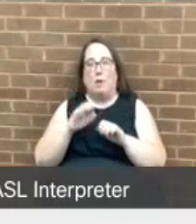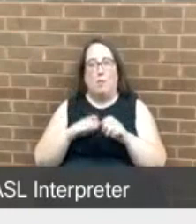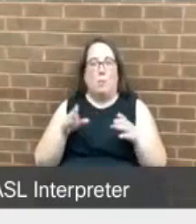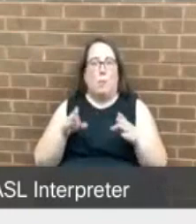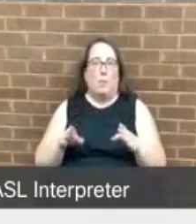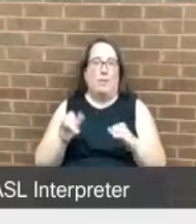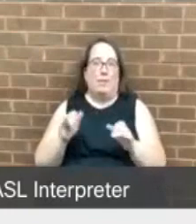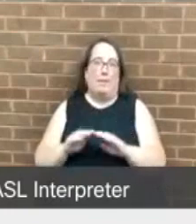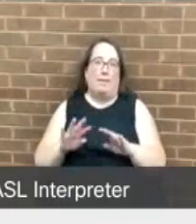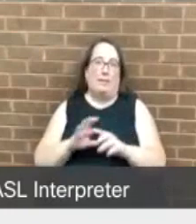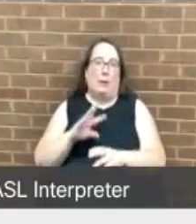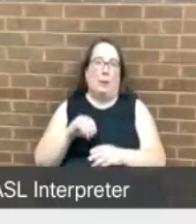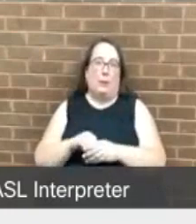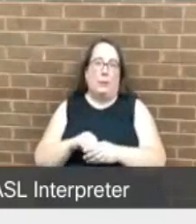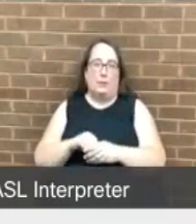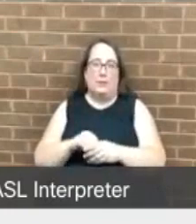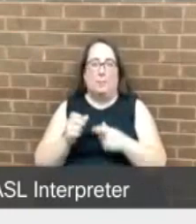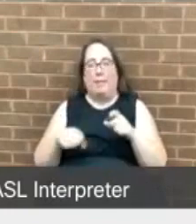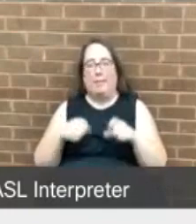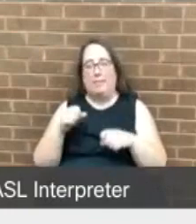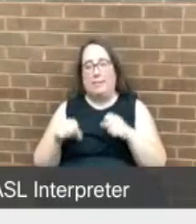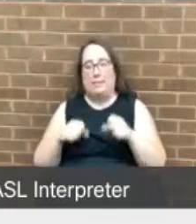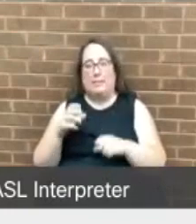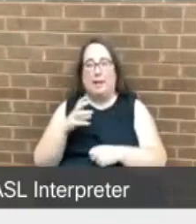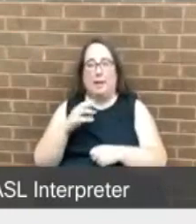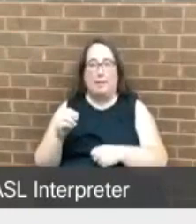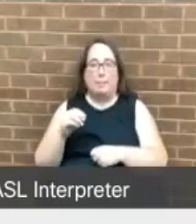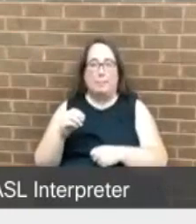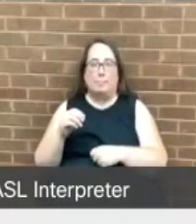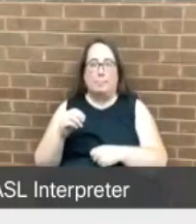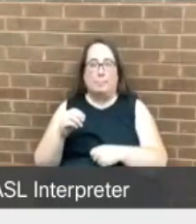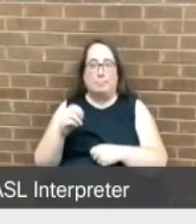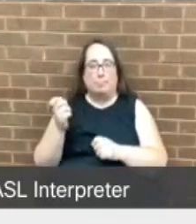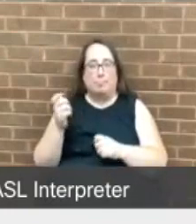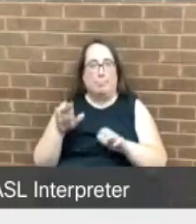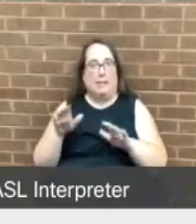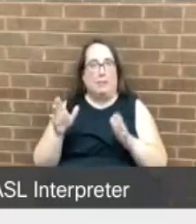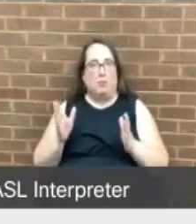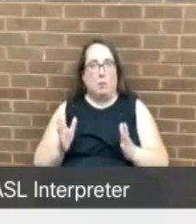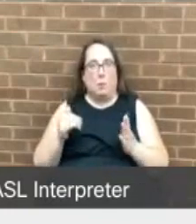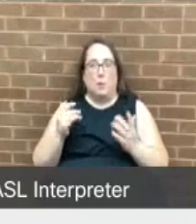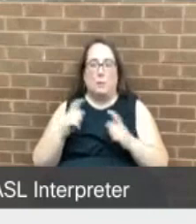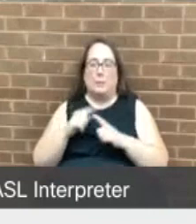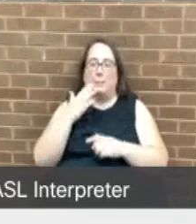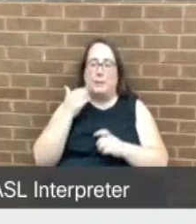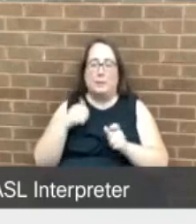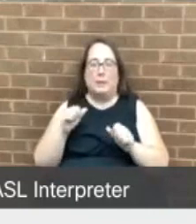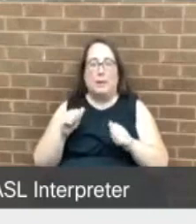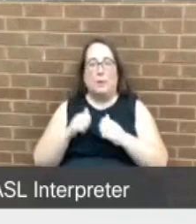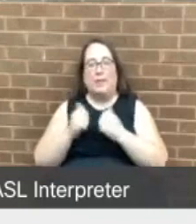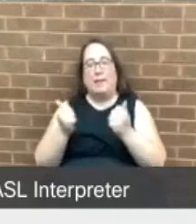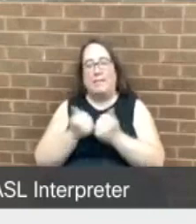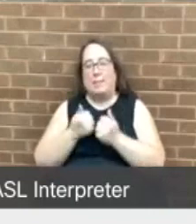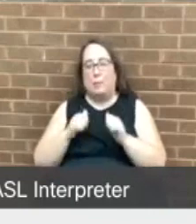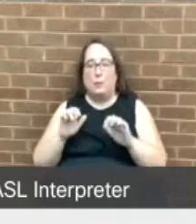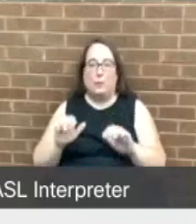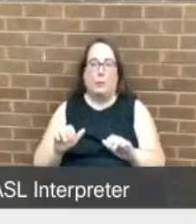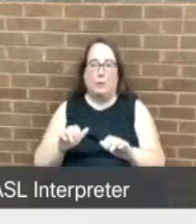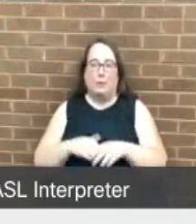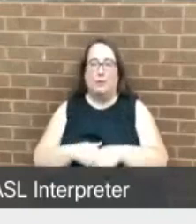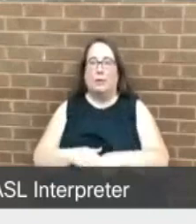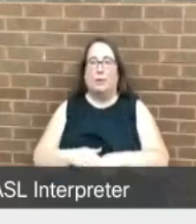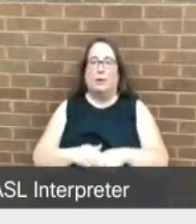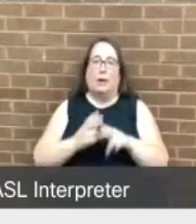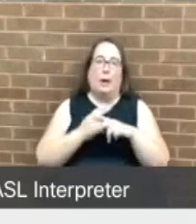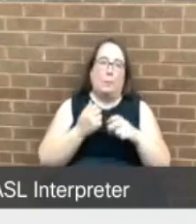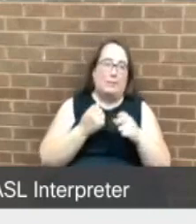obviously includes our bicyclists and our pedestrians. We do strive to be the best we can in everything we can do, whether it's highway